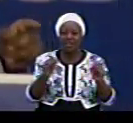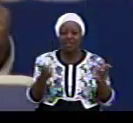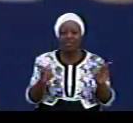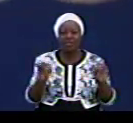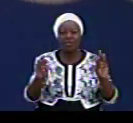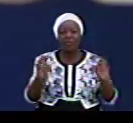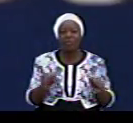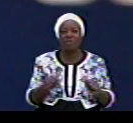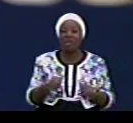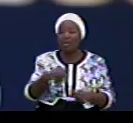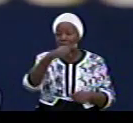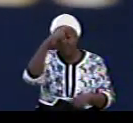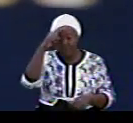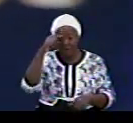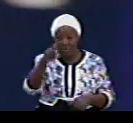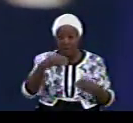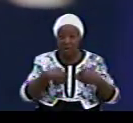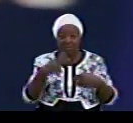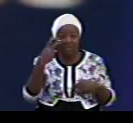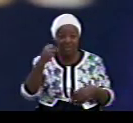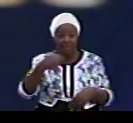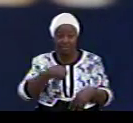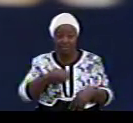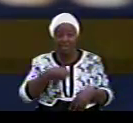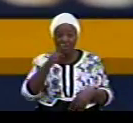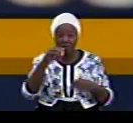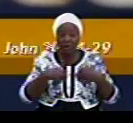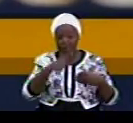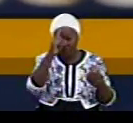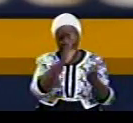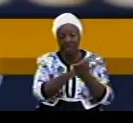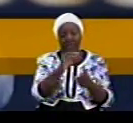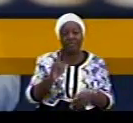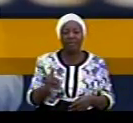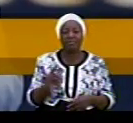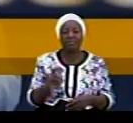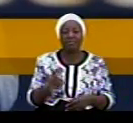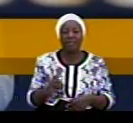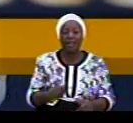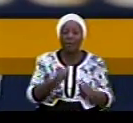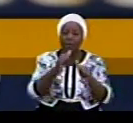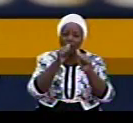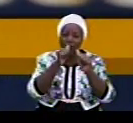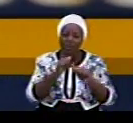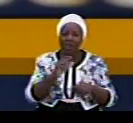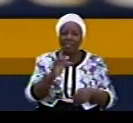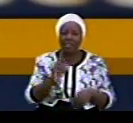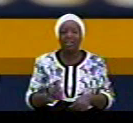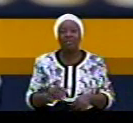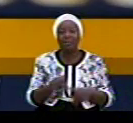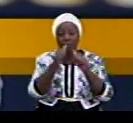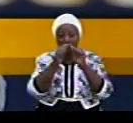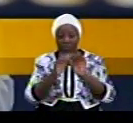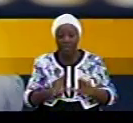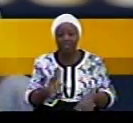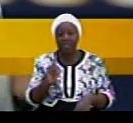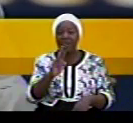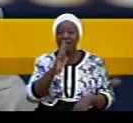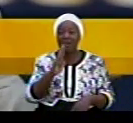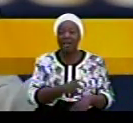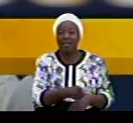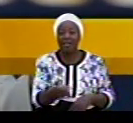because thou hast seen me, thou hast believed. Blessed are they that have